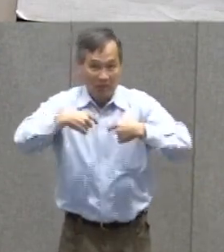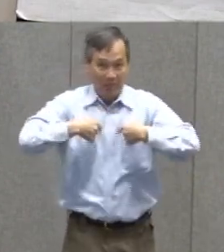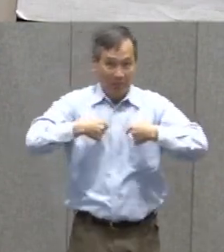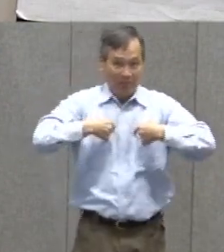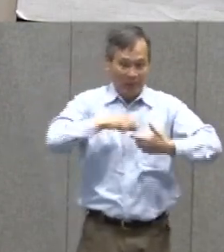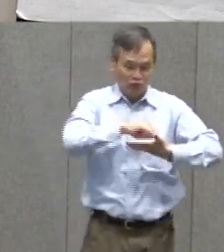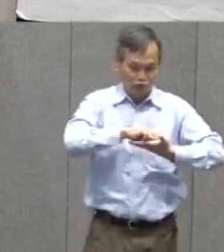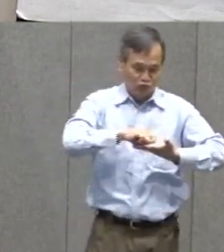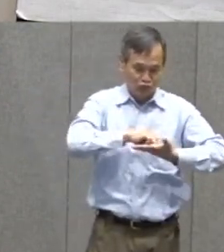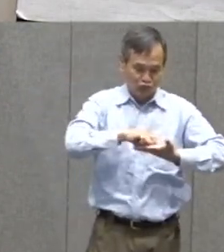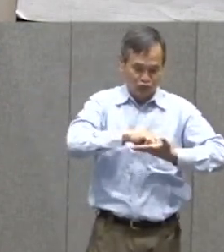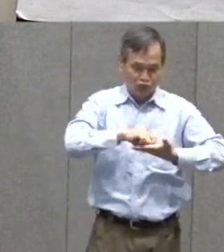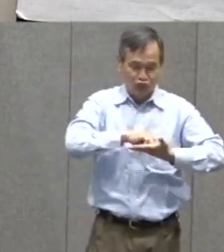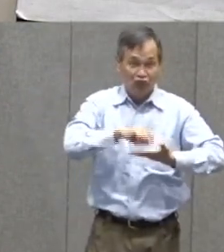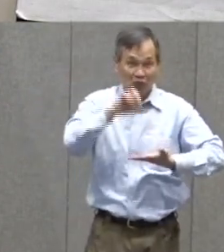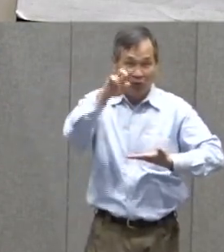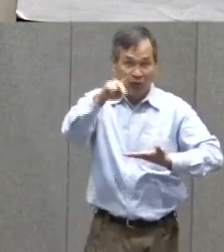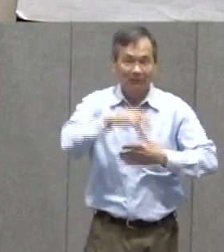as you are writing.